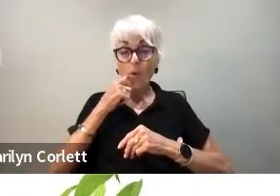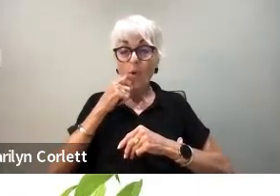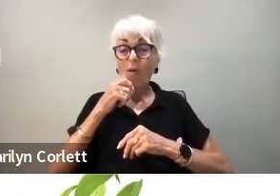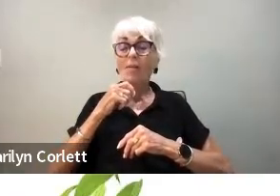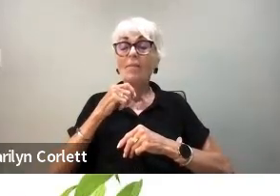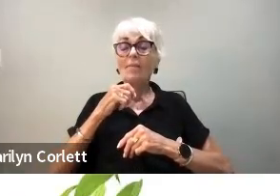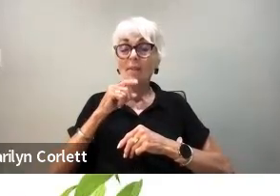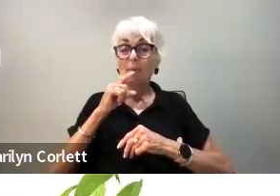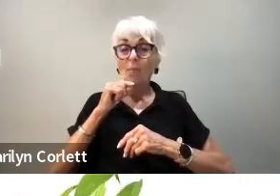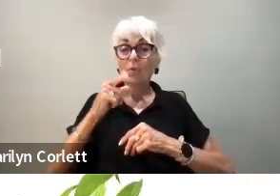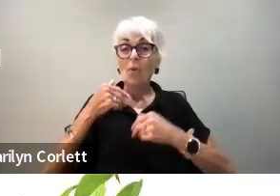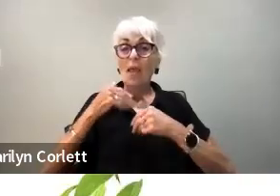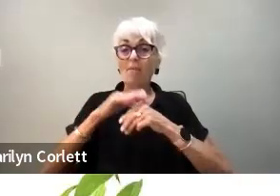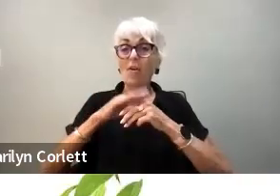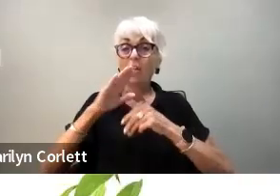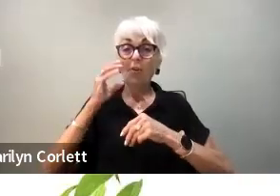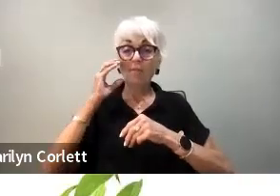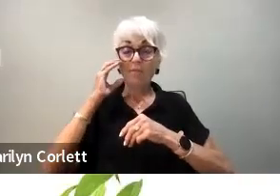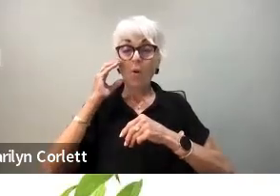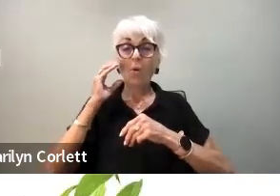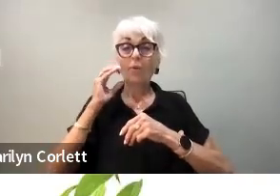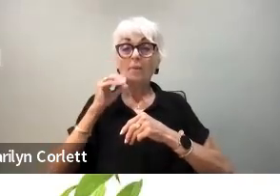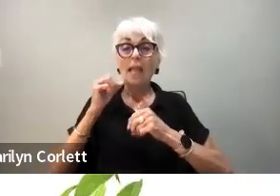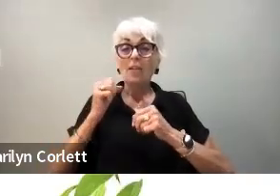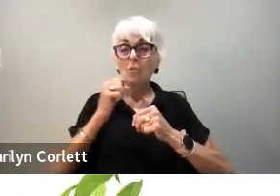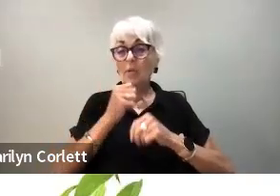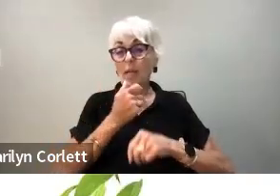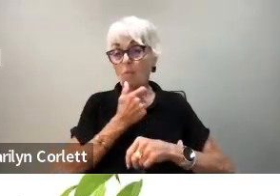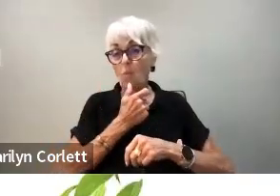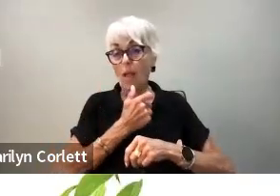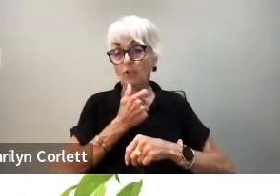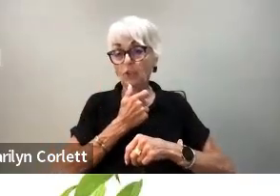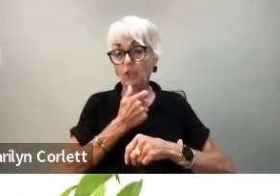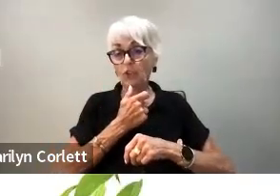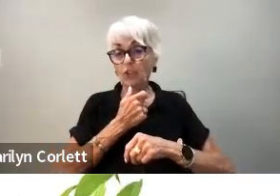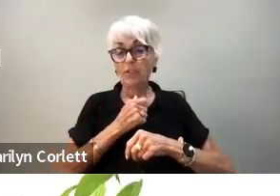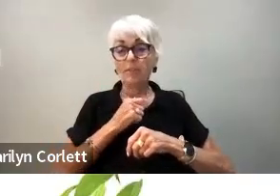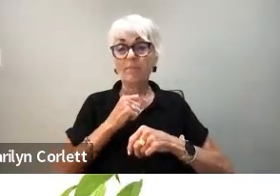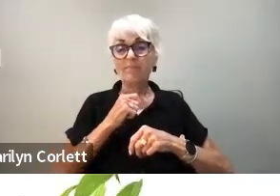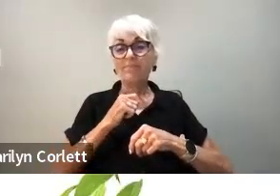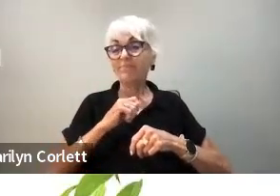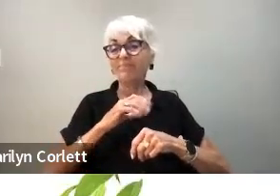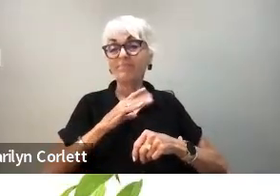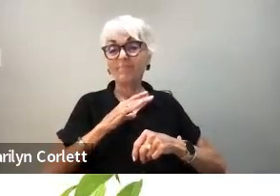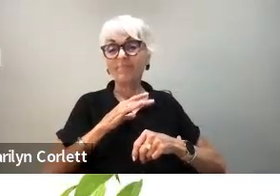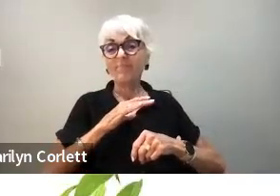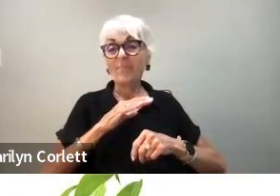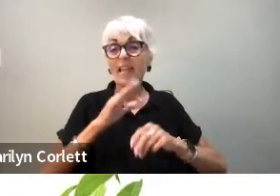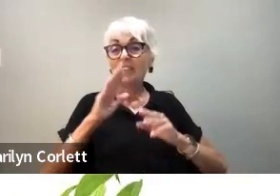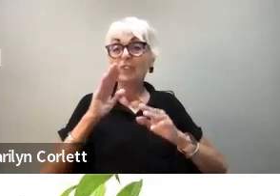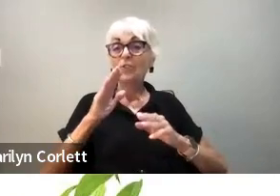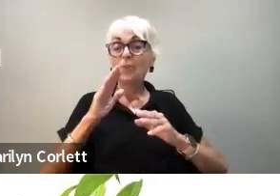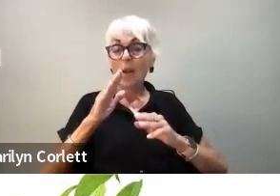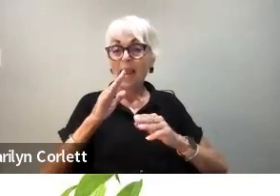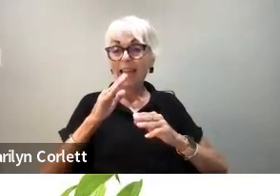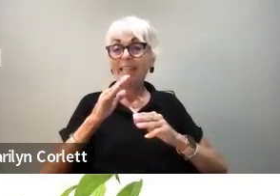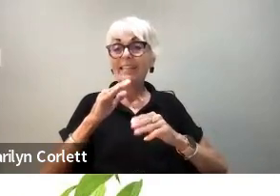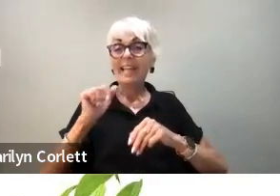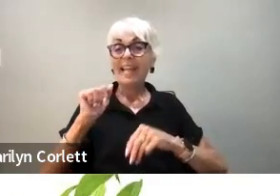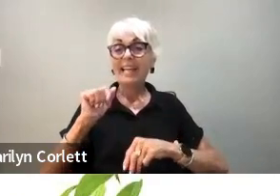have it on your phone and you're able to, watch that way. So these are great pieces of AT for folks to try out.